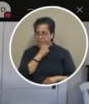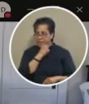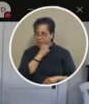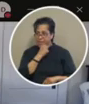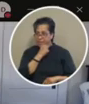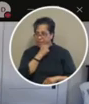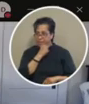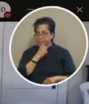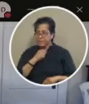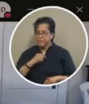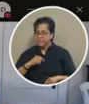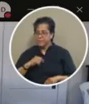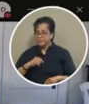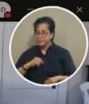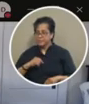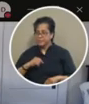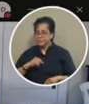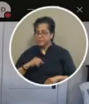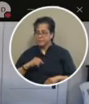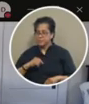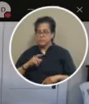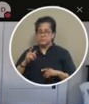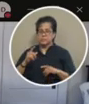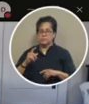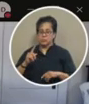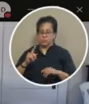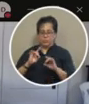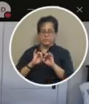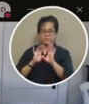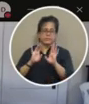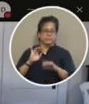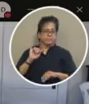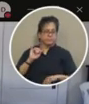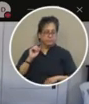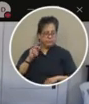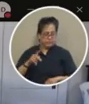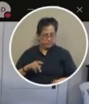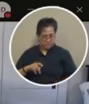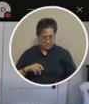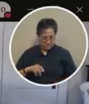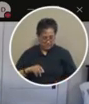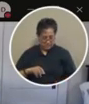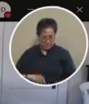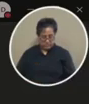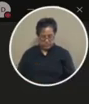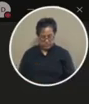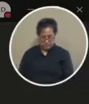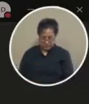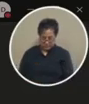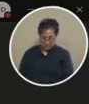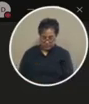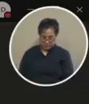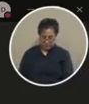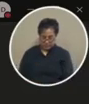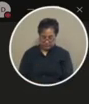Okay. Just one clarification. Thank you.